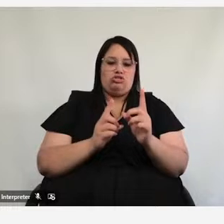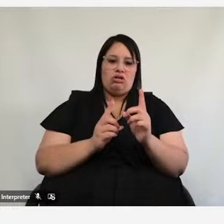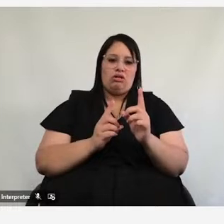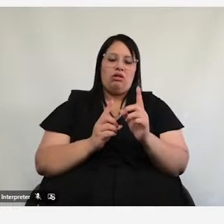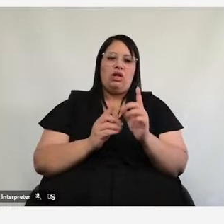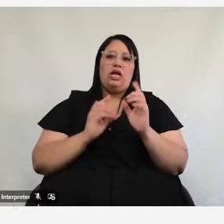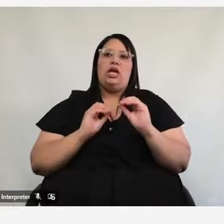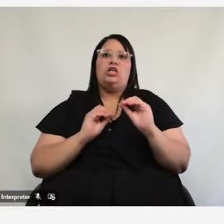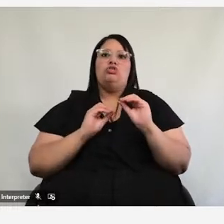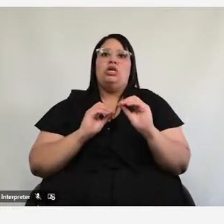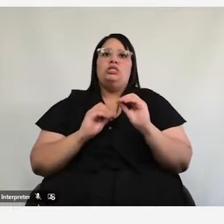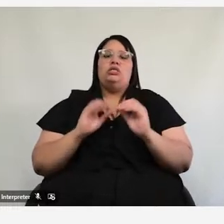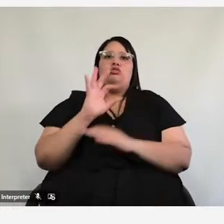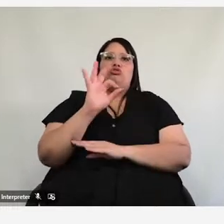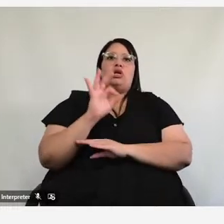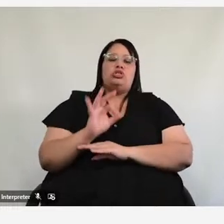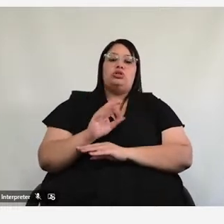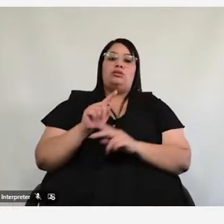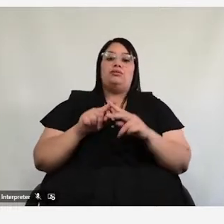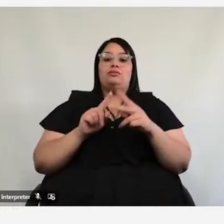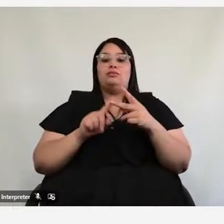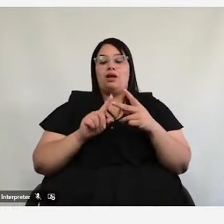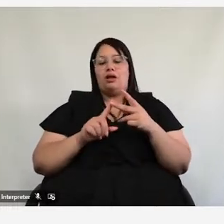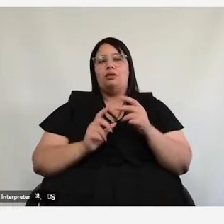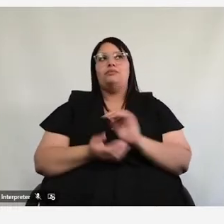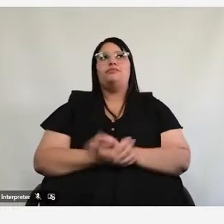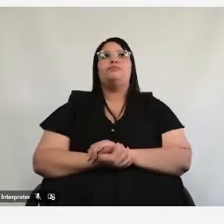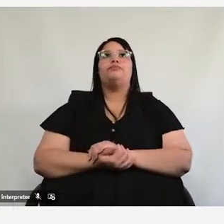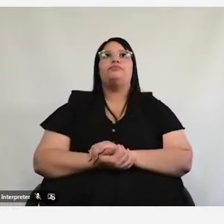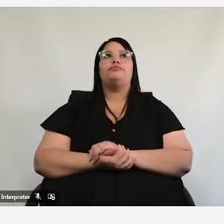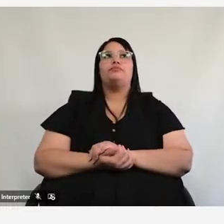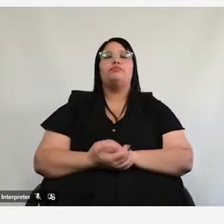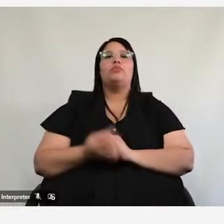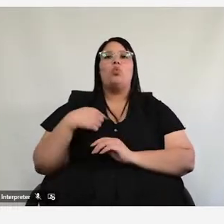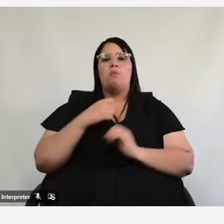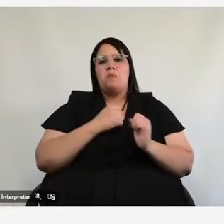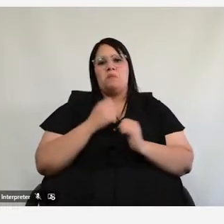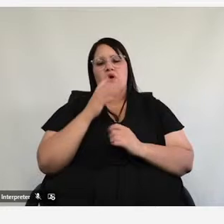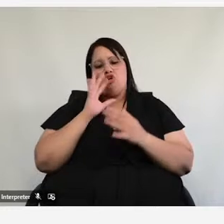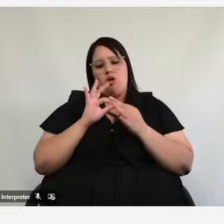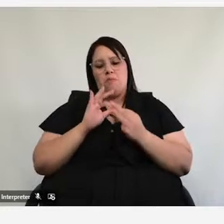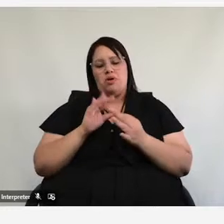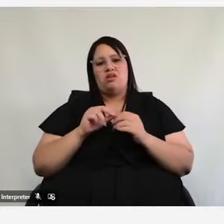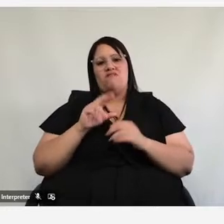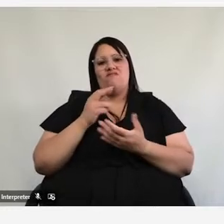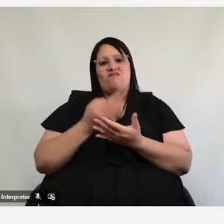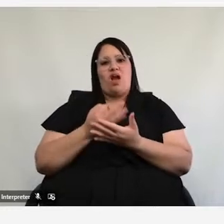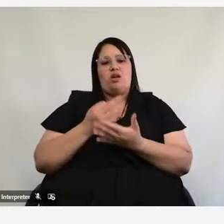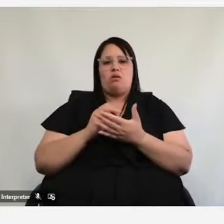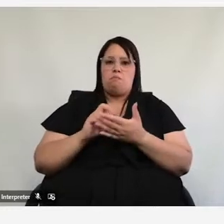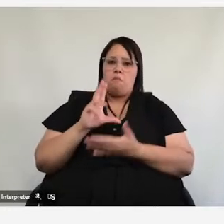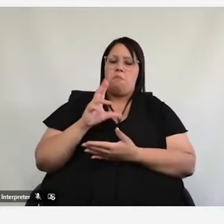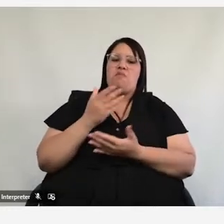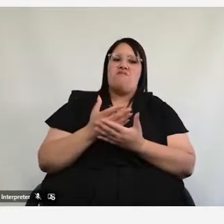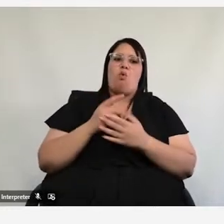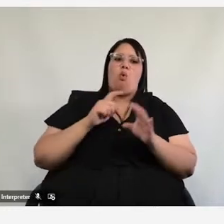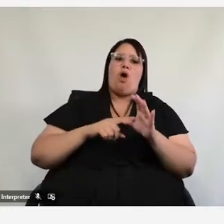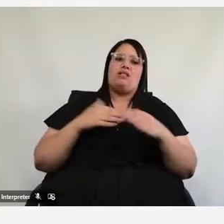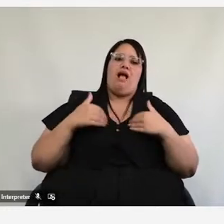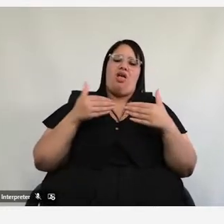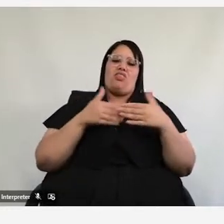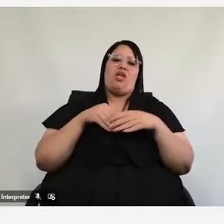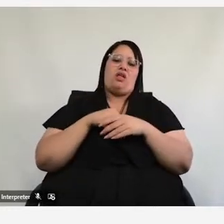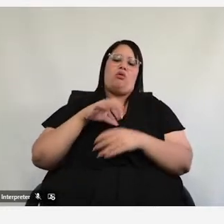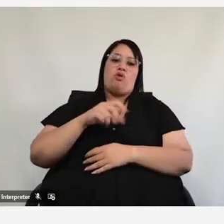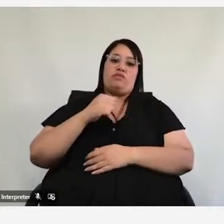learner-educators ratios. Secondly, we remain committed to investing more funding in quality healthcare within our province.